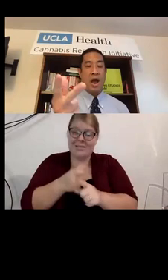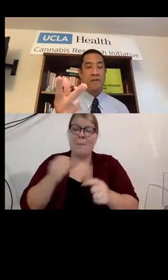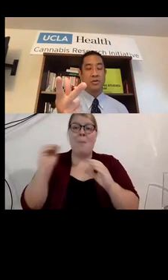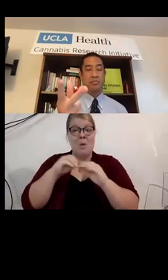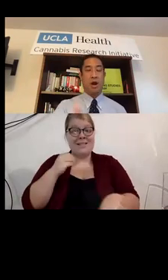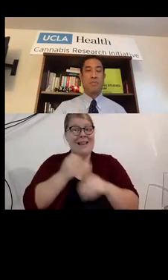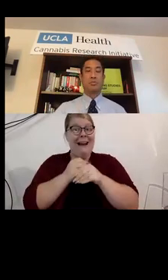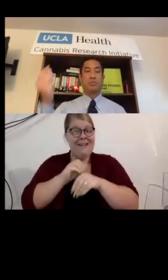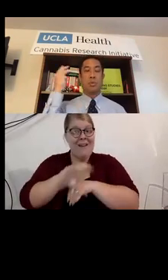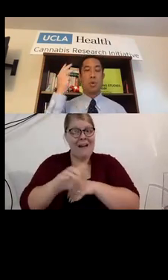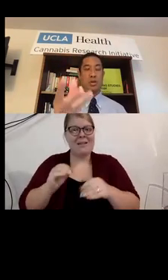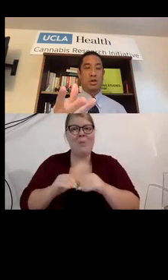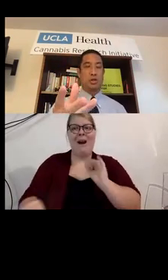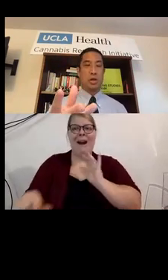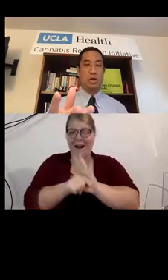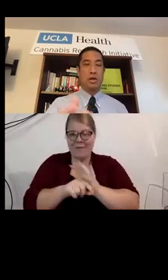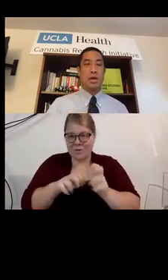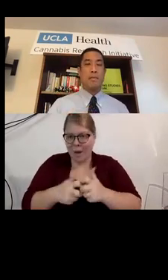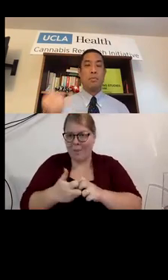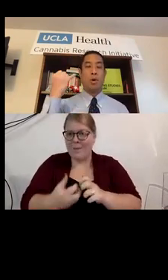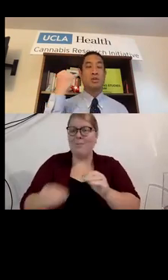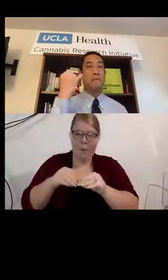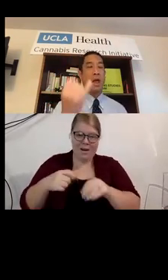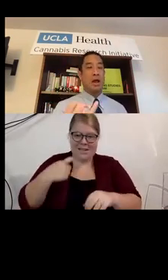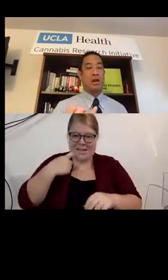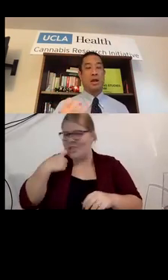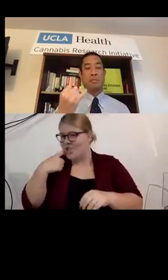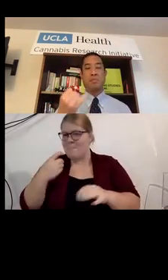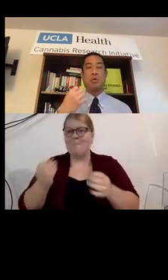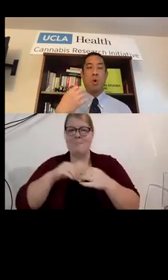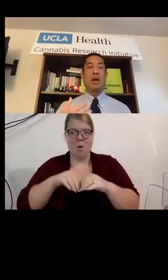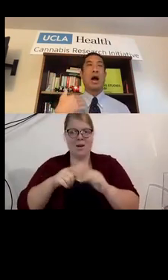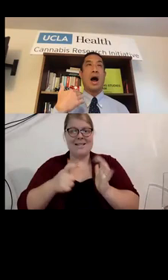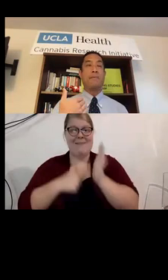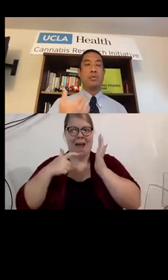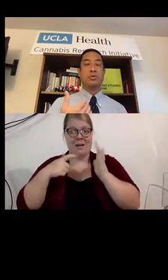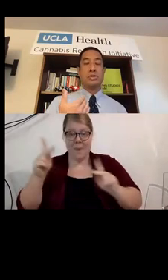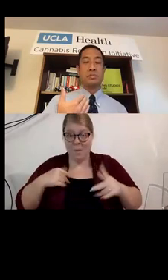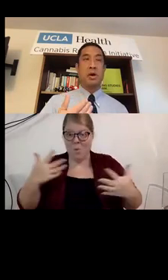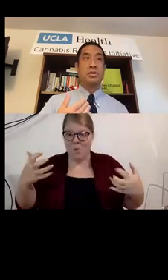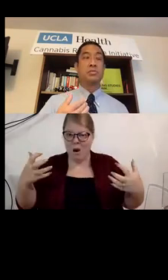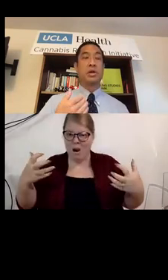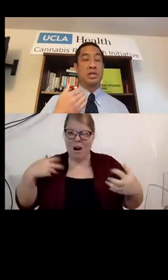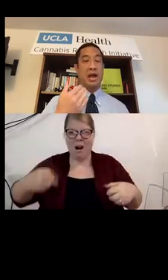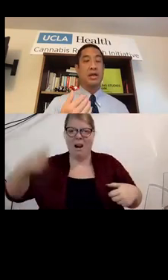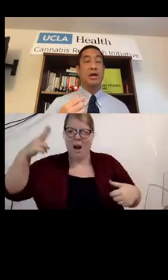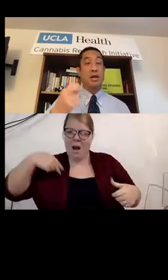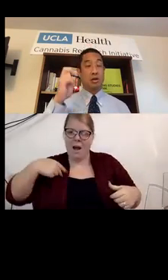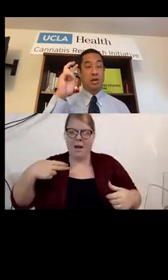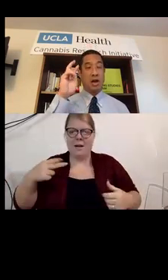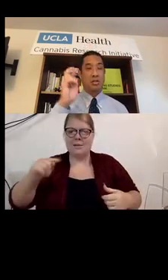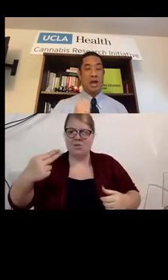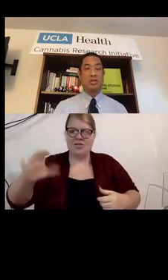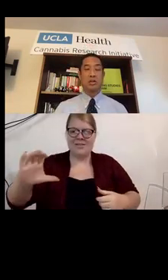more adverse problems, more addiction, more demand. Again, people want high potency experiences because, again,